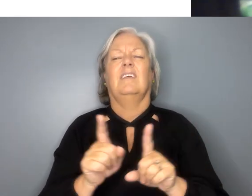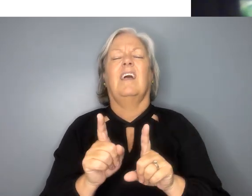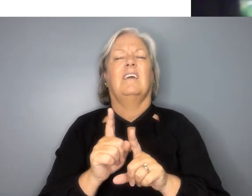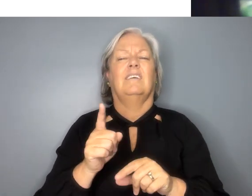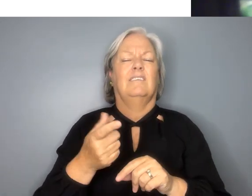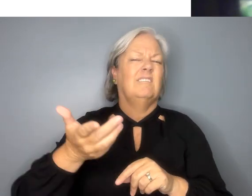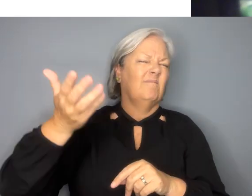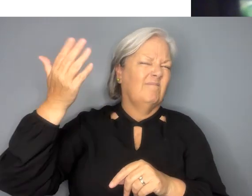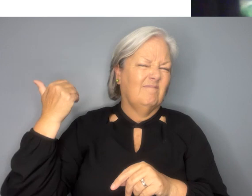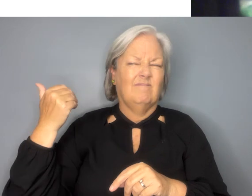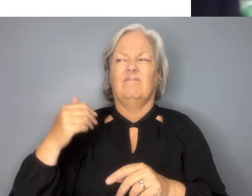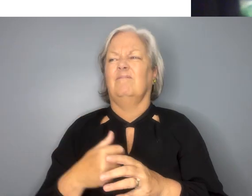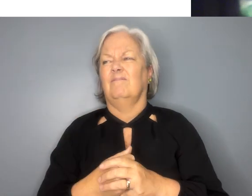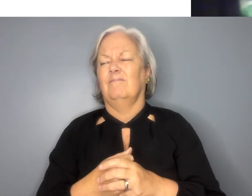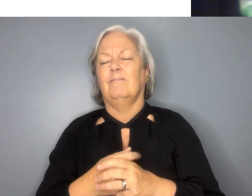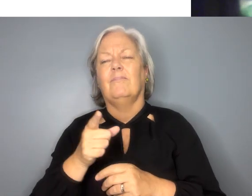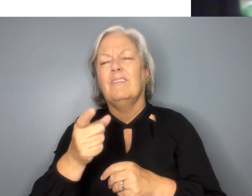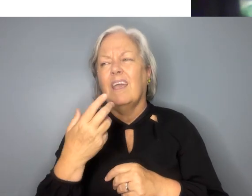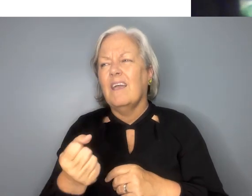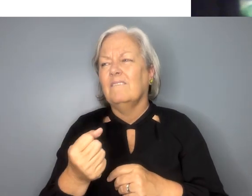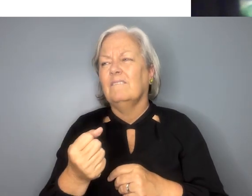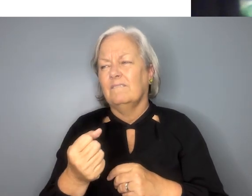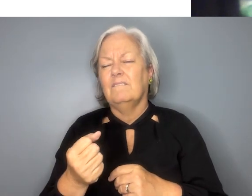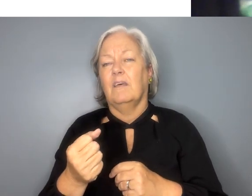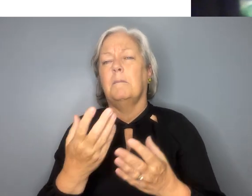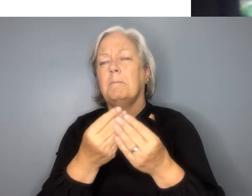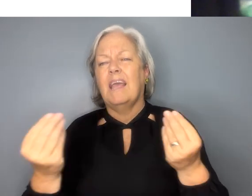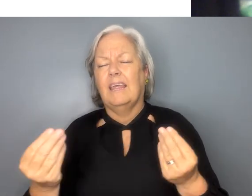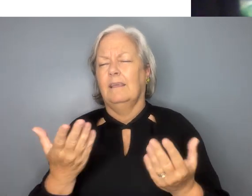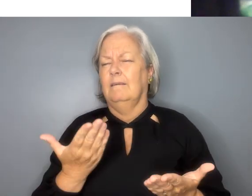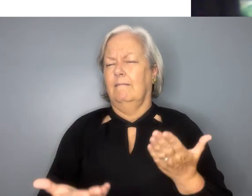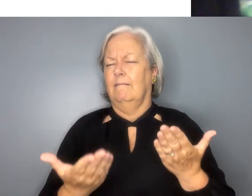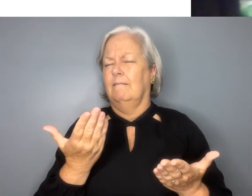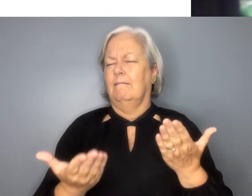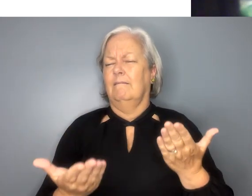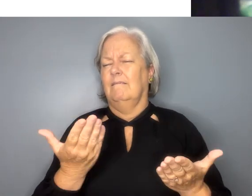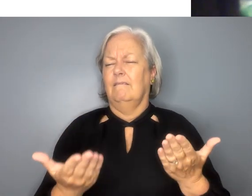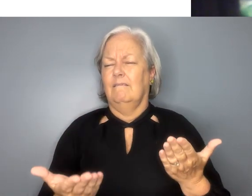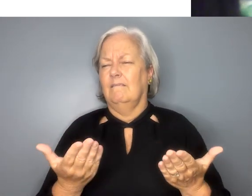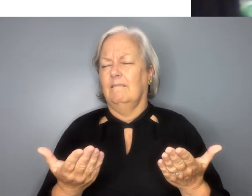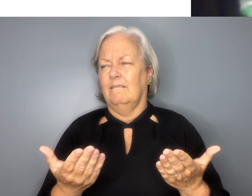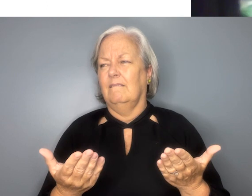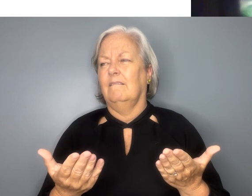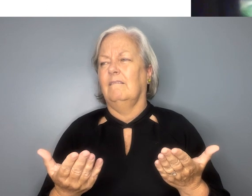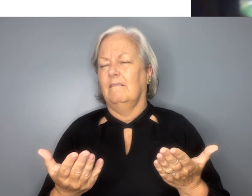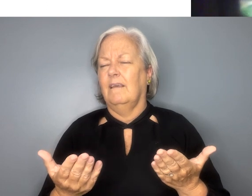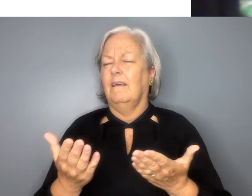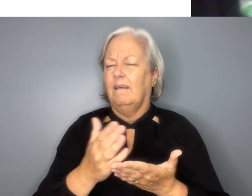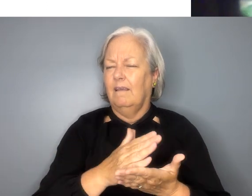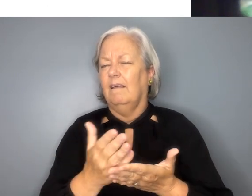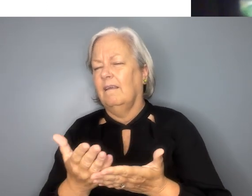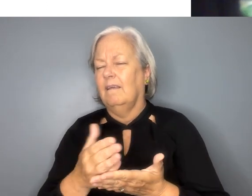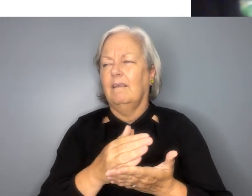age of 23, but there was a lot of skepticism because there were no